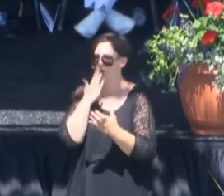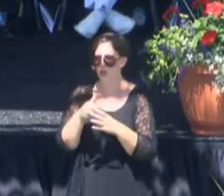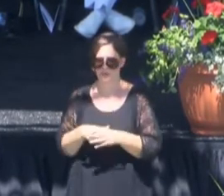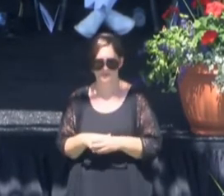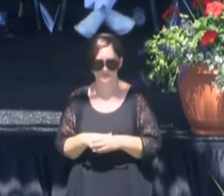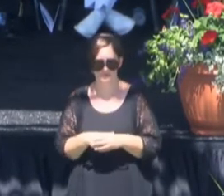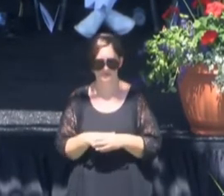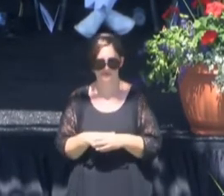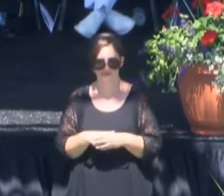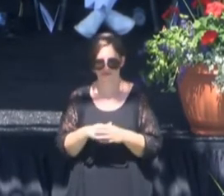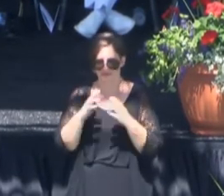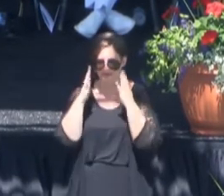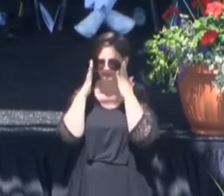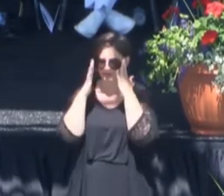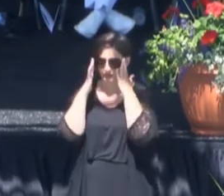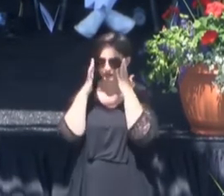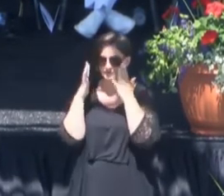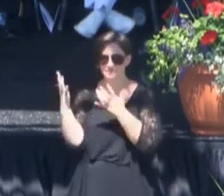of